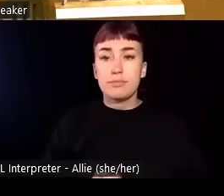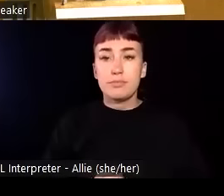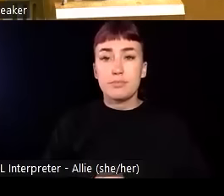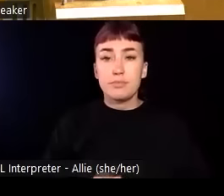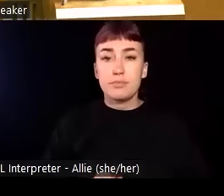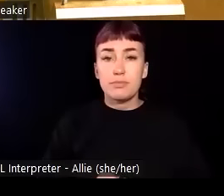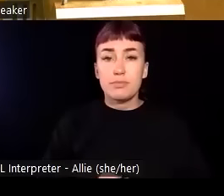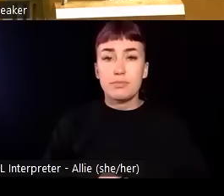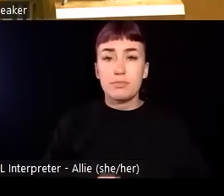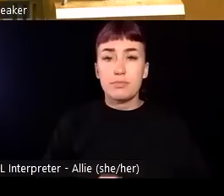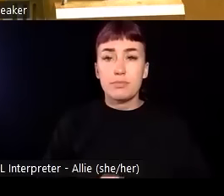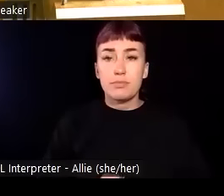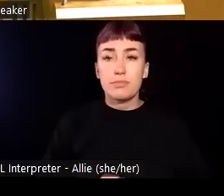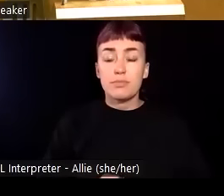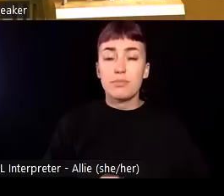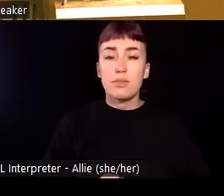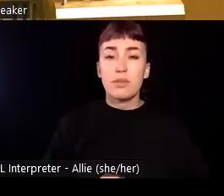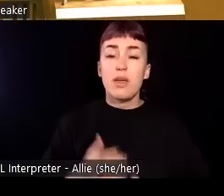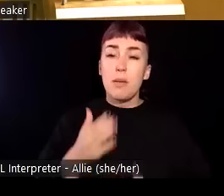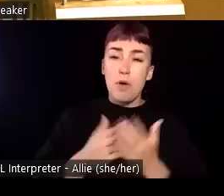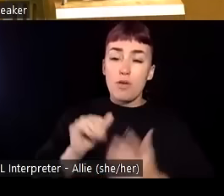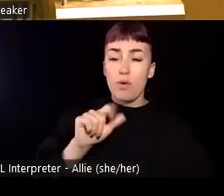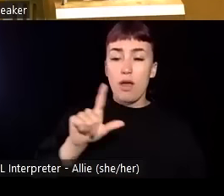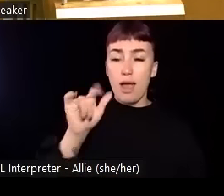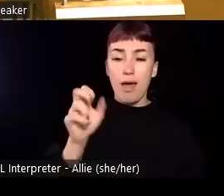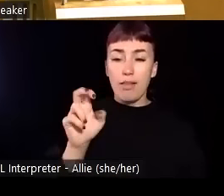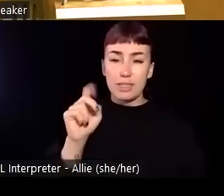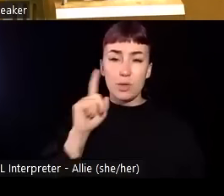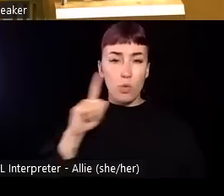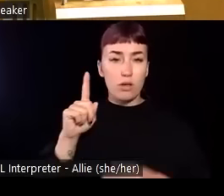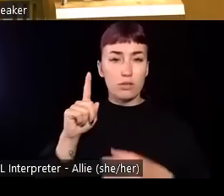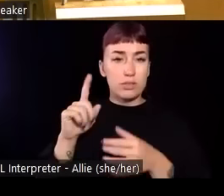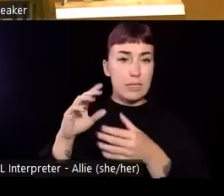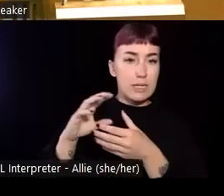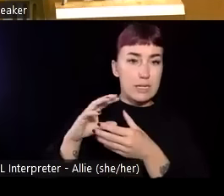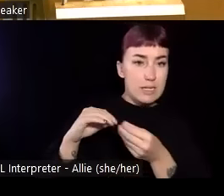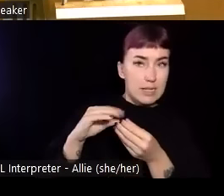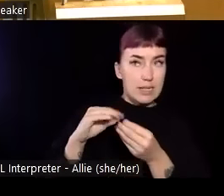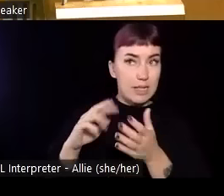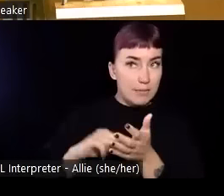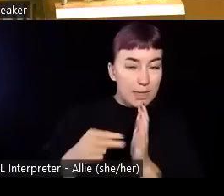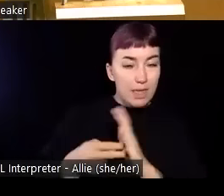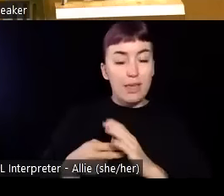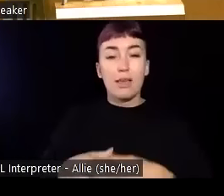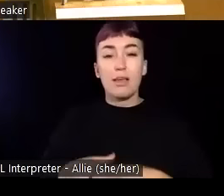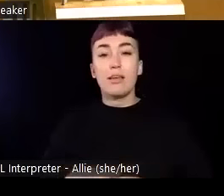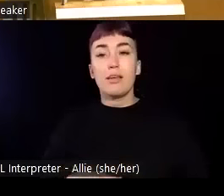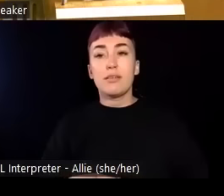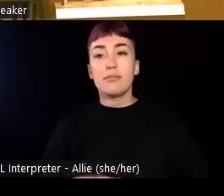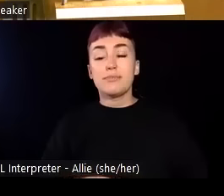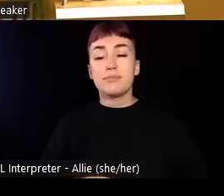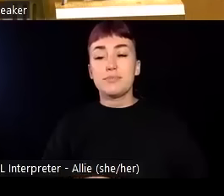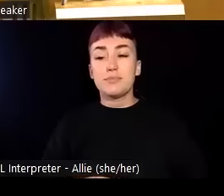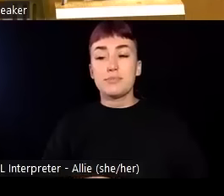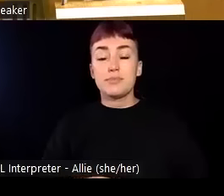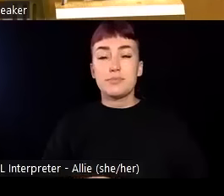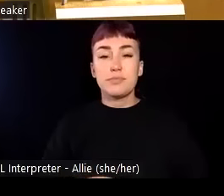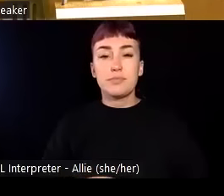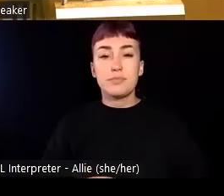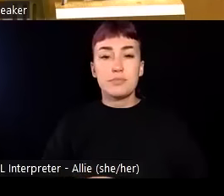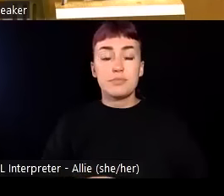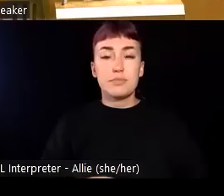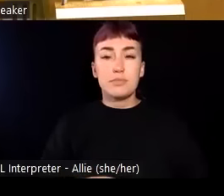You know, part of, I think, what Allison was hinting at, certainly the more I've worked